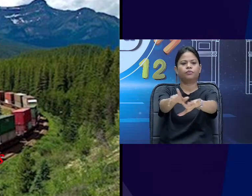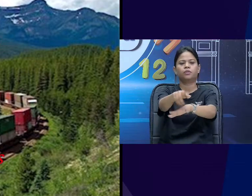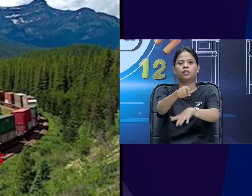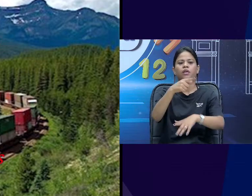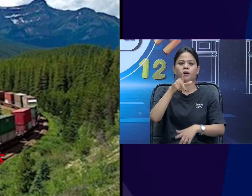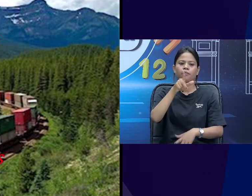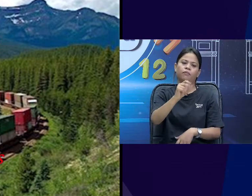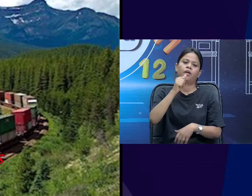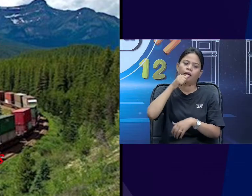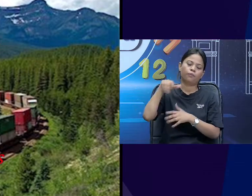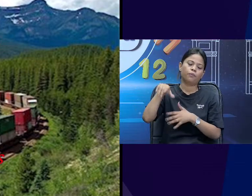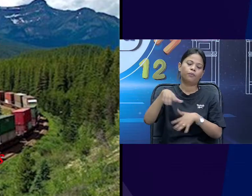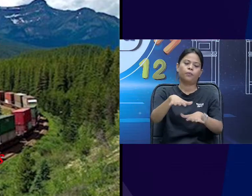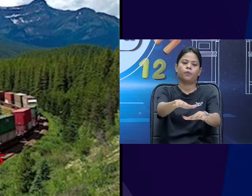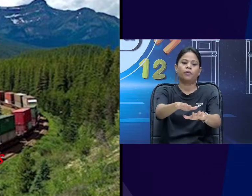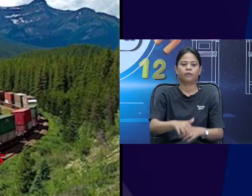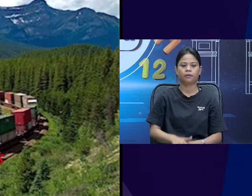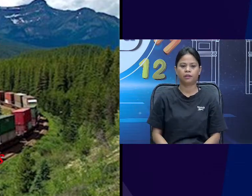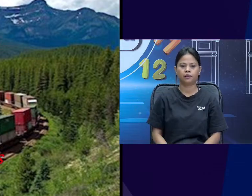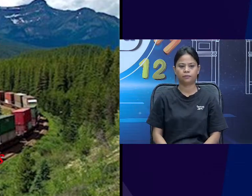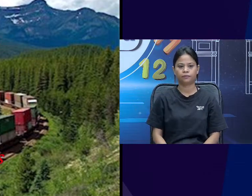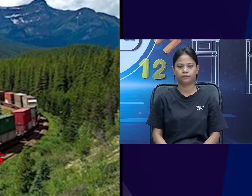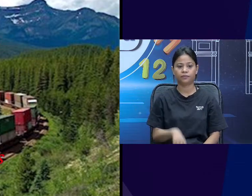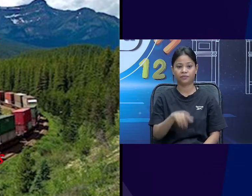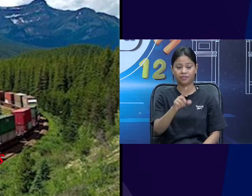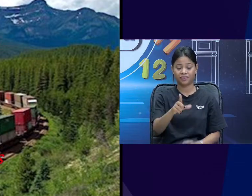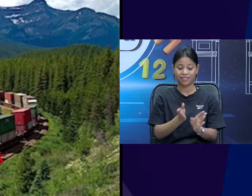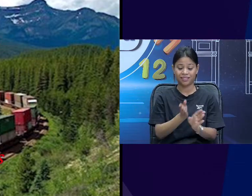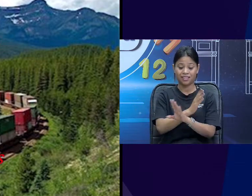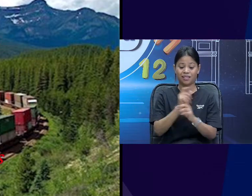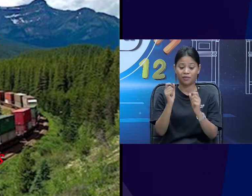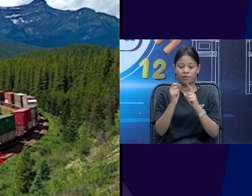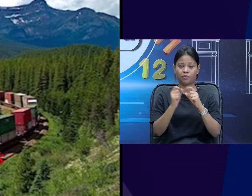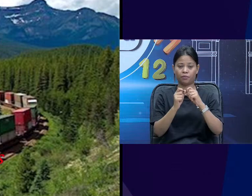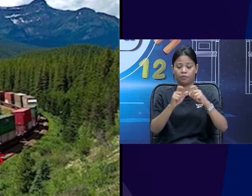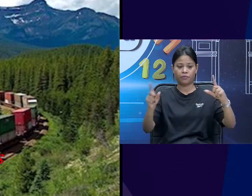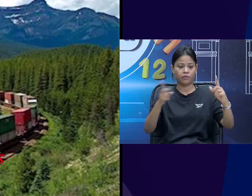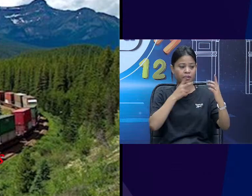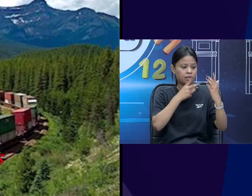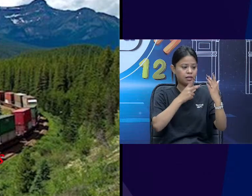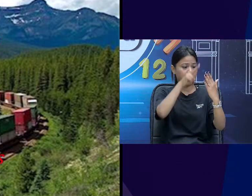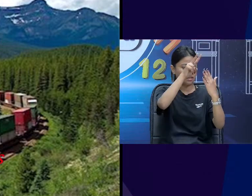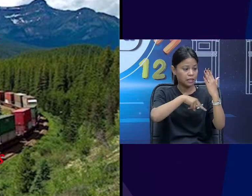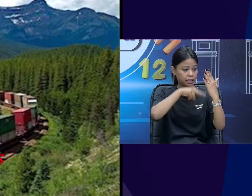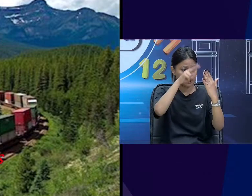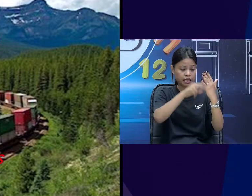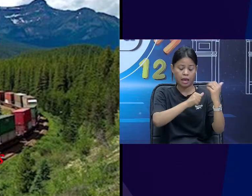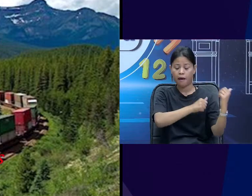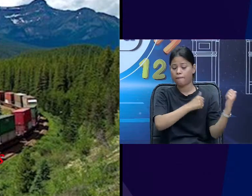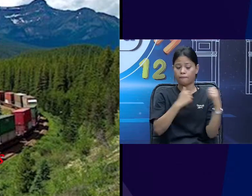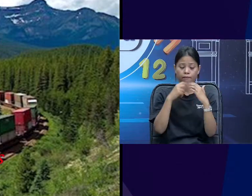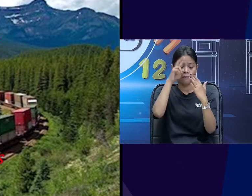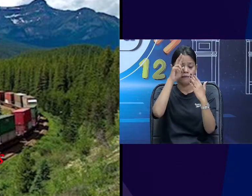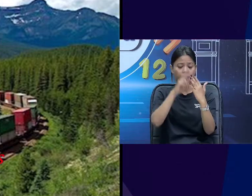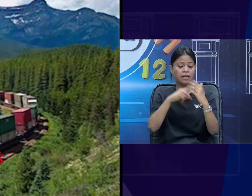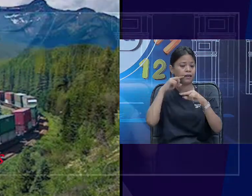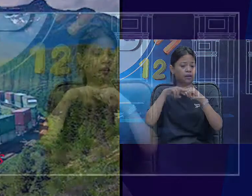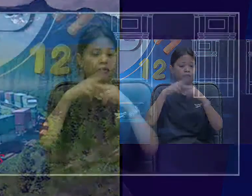through the poem, read it carefully, and ask if you have any queries. You can ask me.